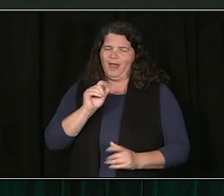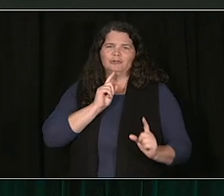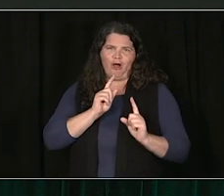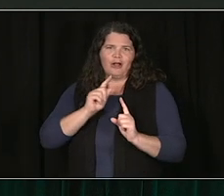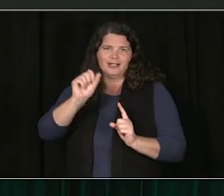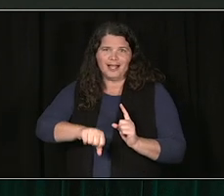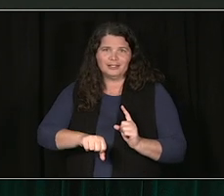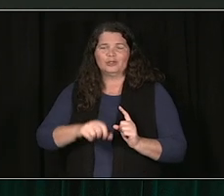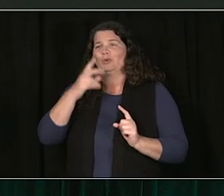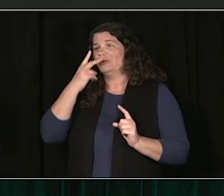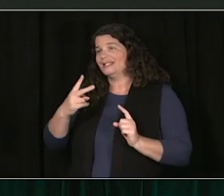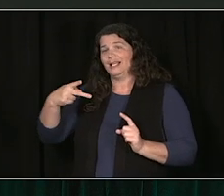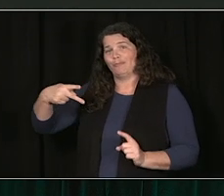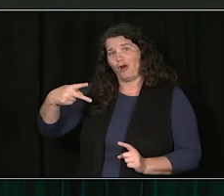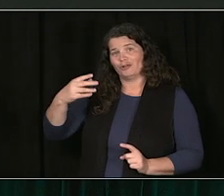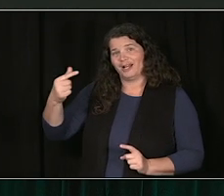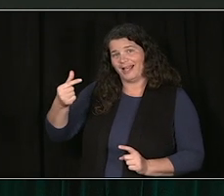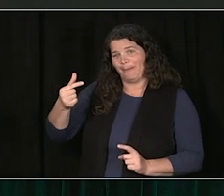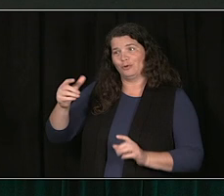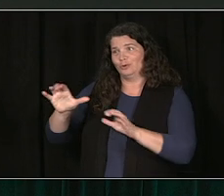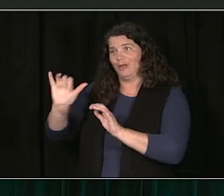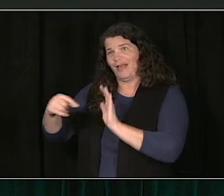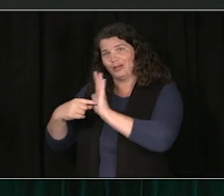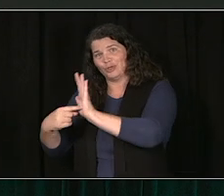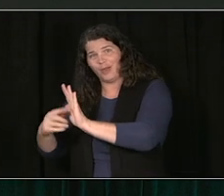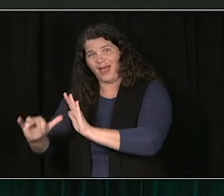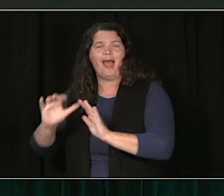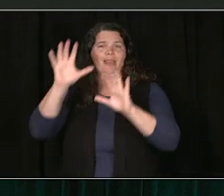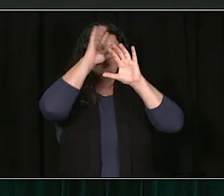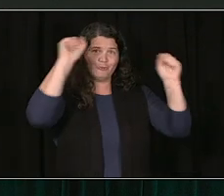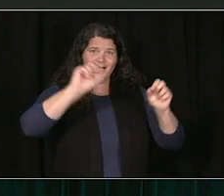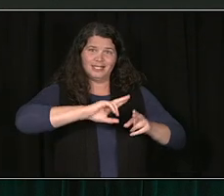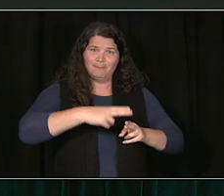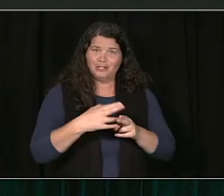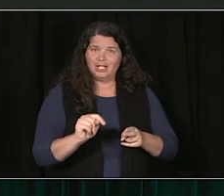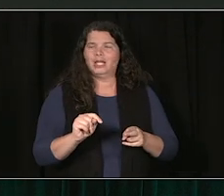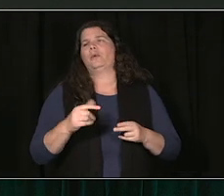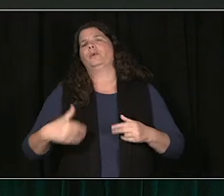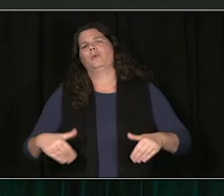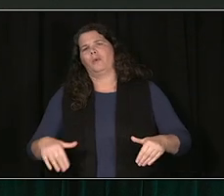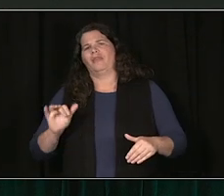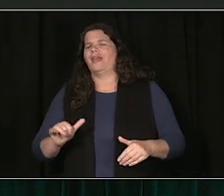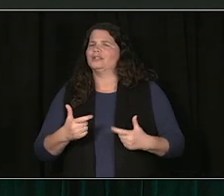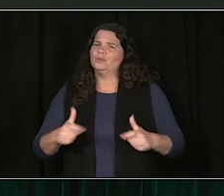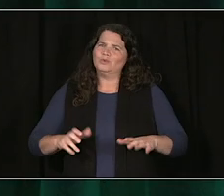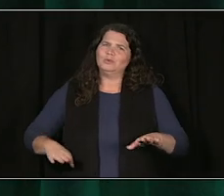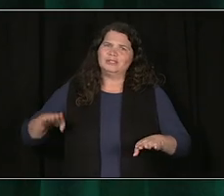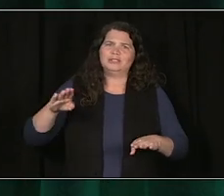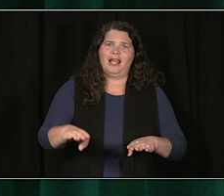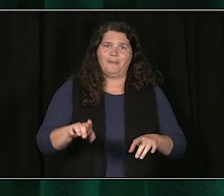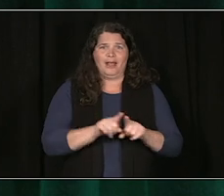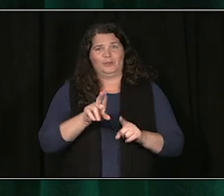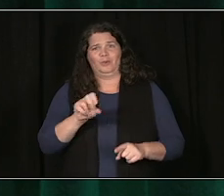on Procter & Gamble's screen and then from the president is really, I think, a tremendous step for us as a nation.